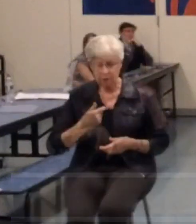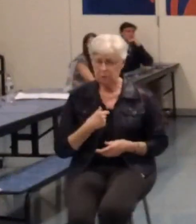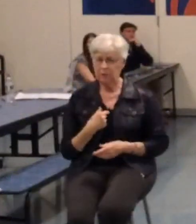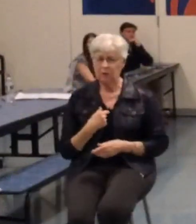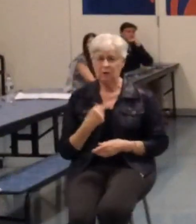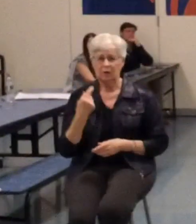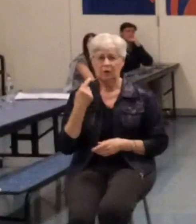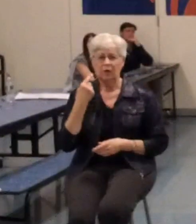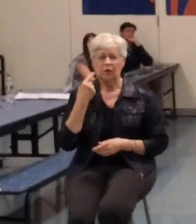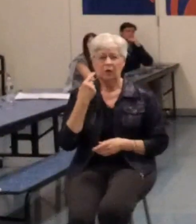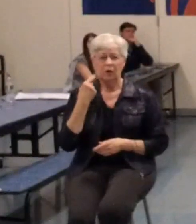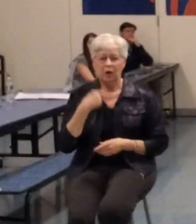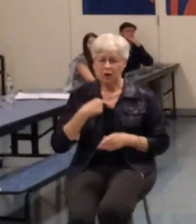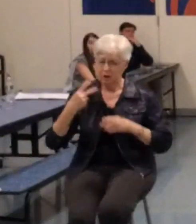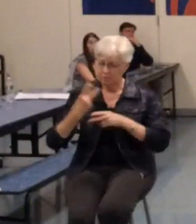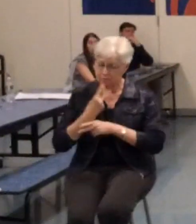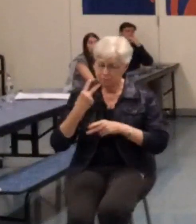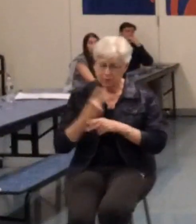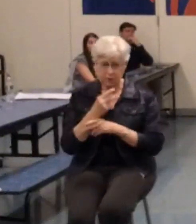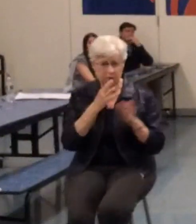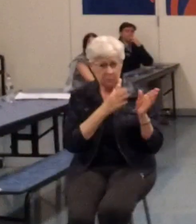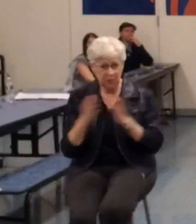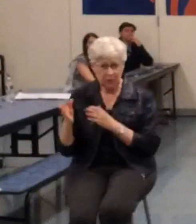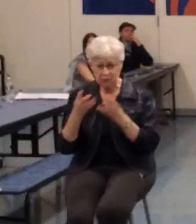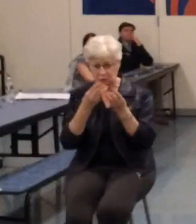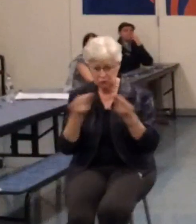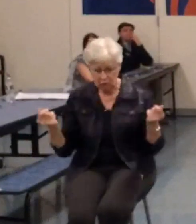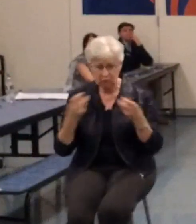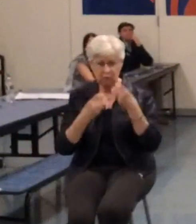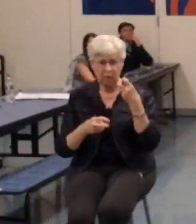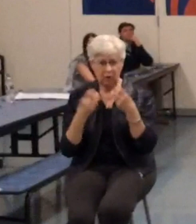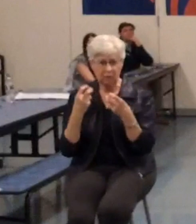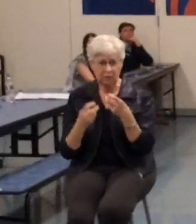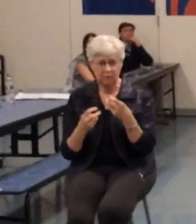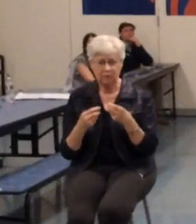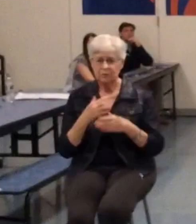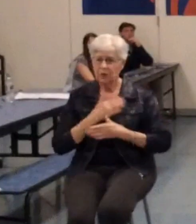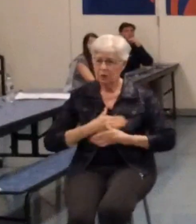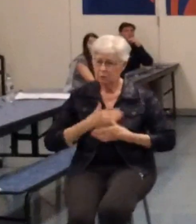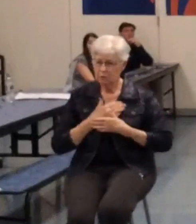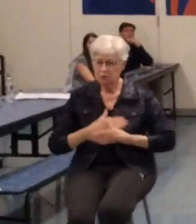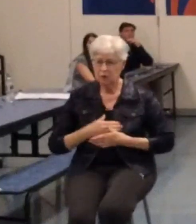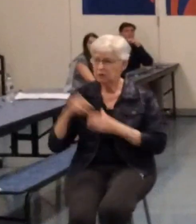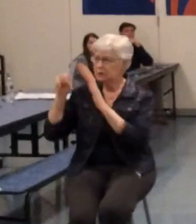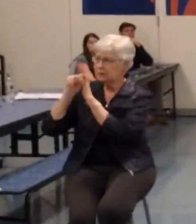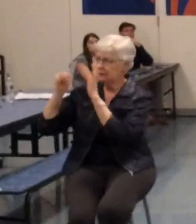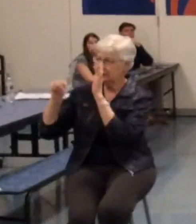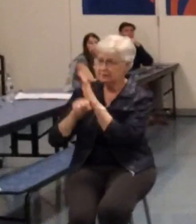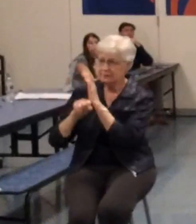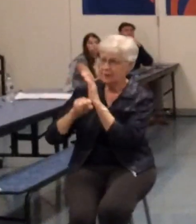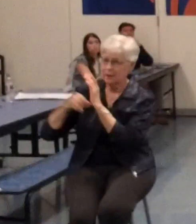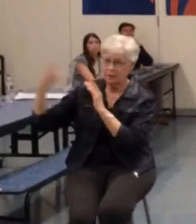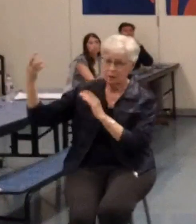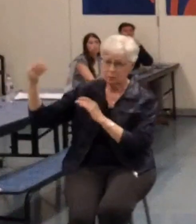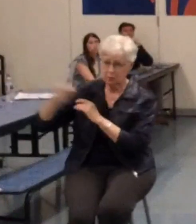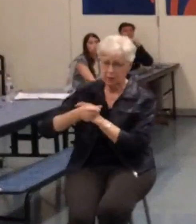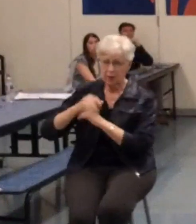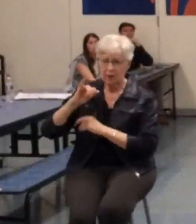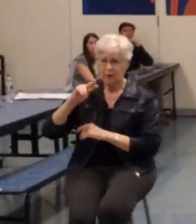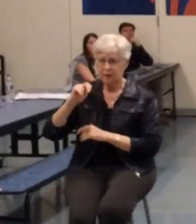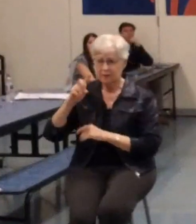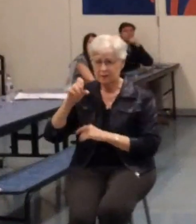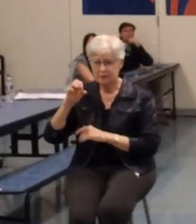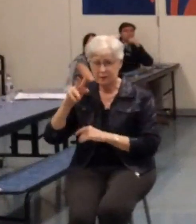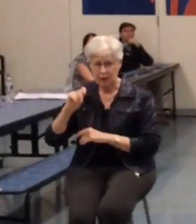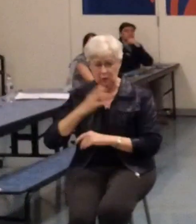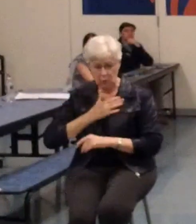And I figured out a plan that's gonna solve these problems. I appreciate the state and NDOT for putting the money up